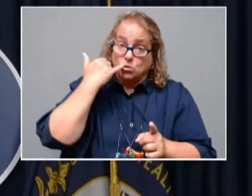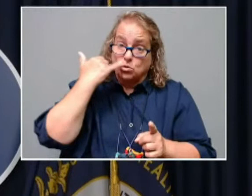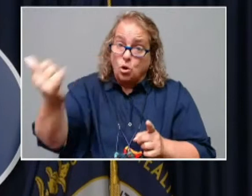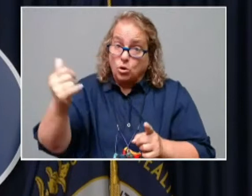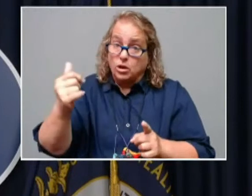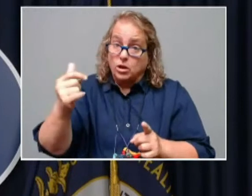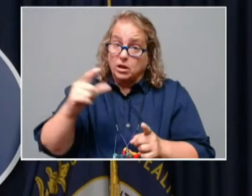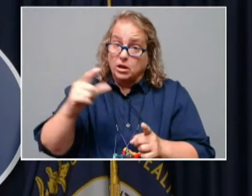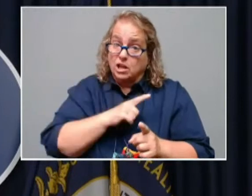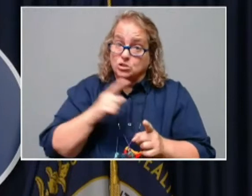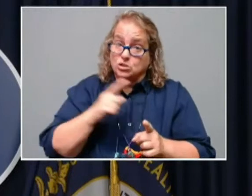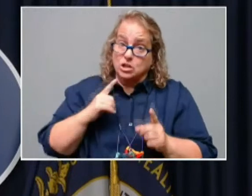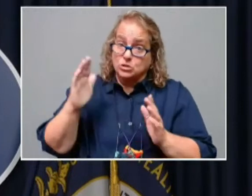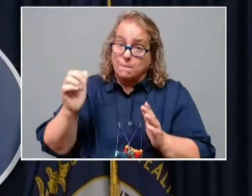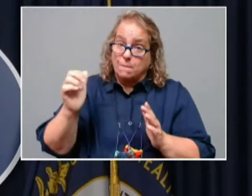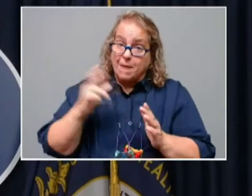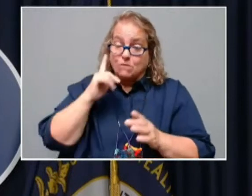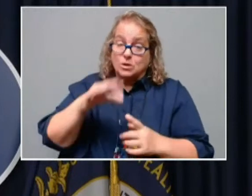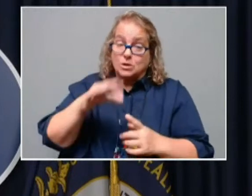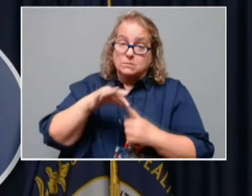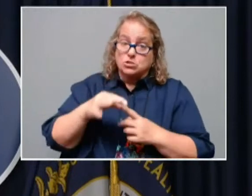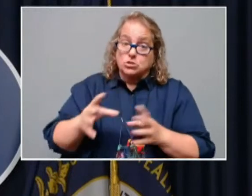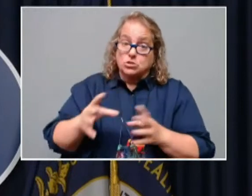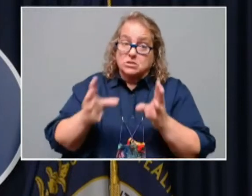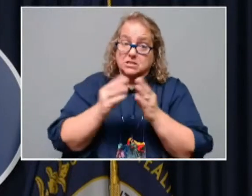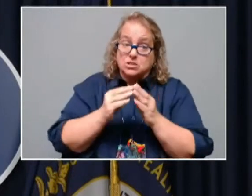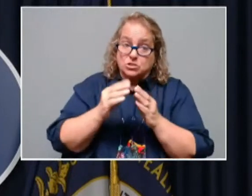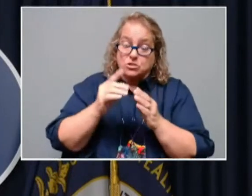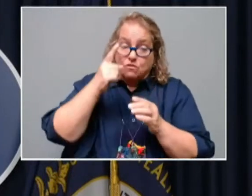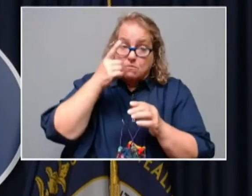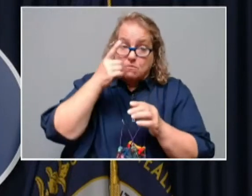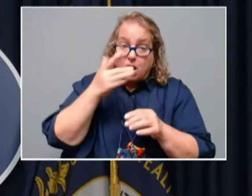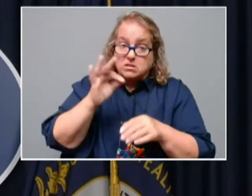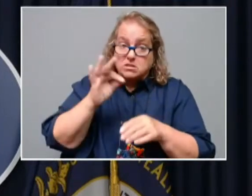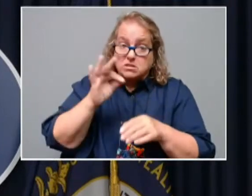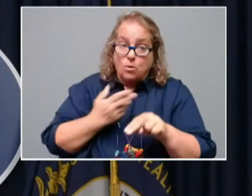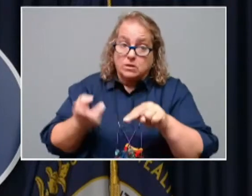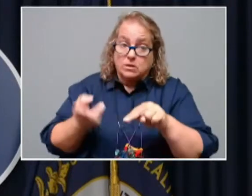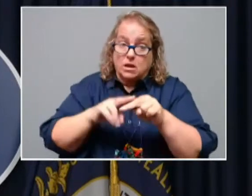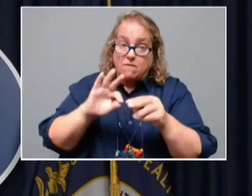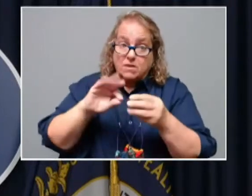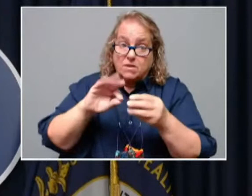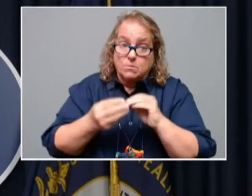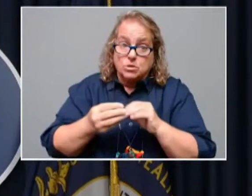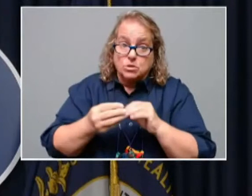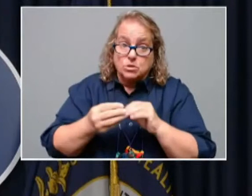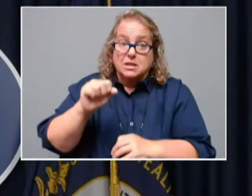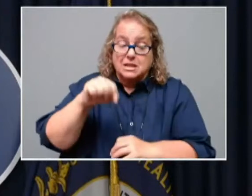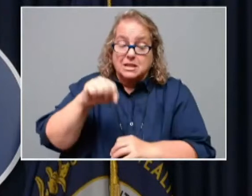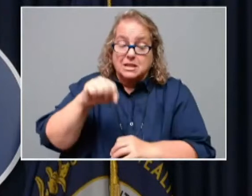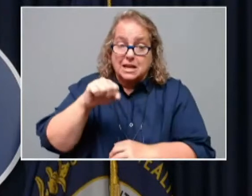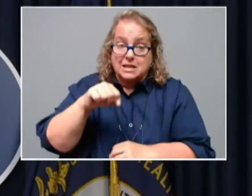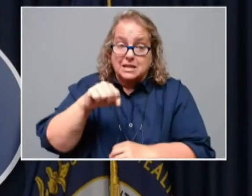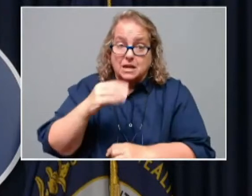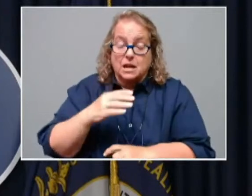special session to address the uptick in cases? Well, thank you, Yasmin, and my